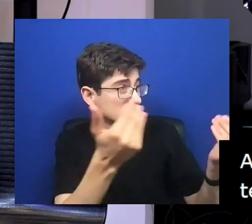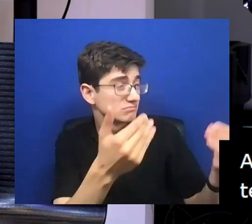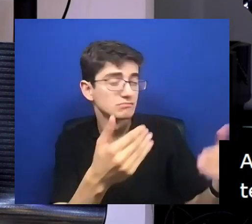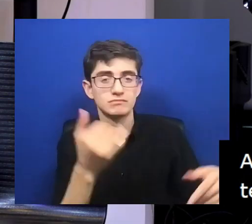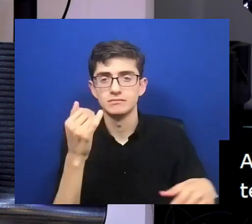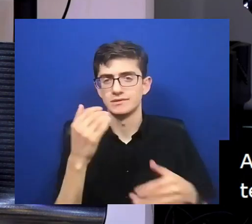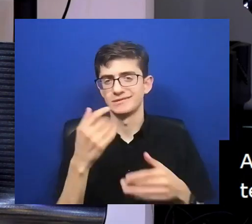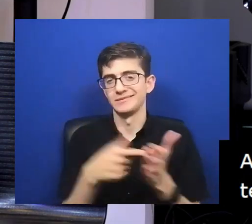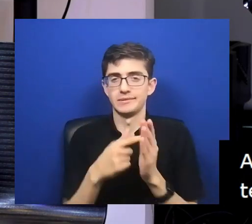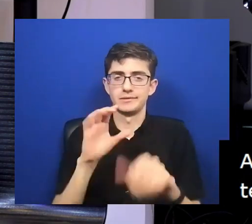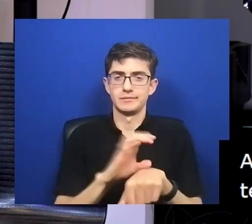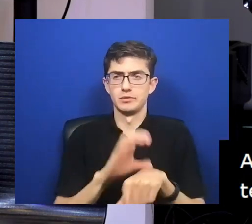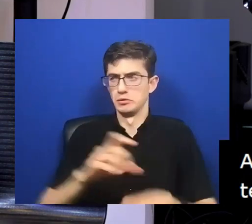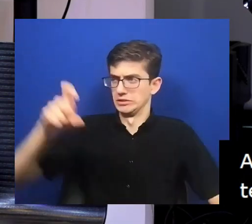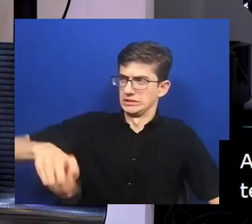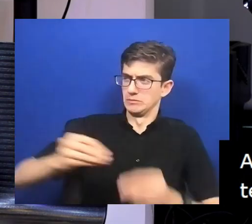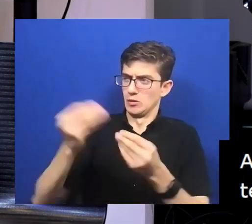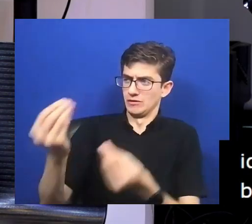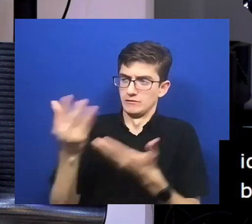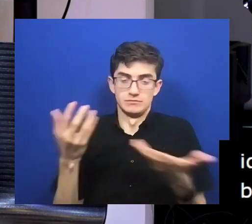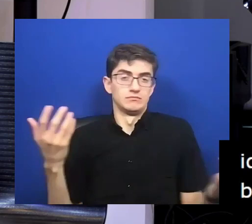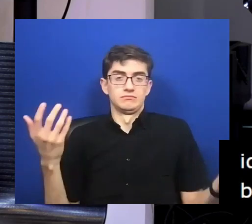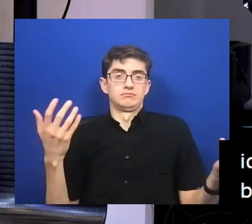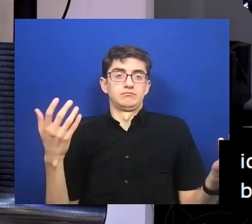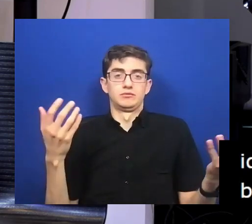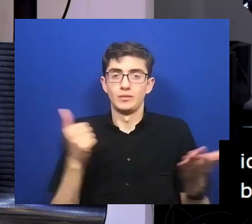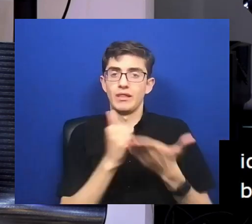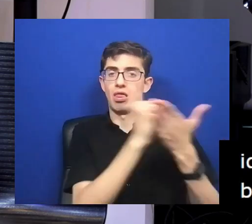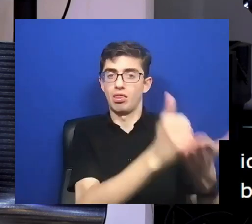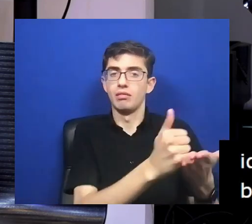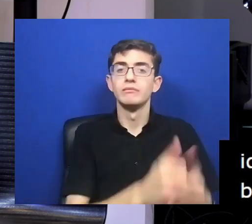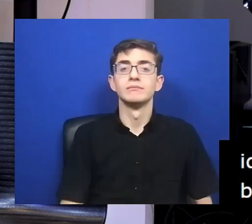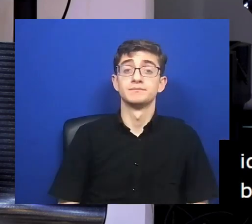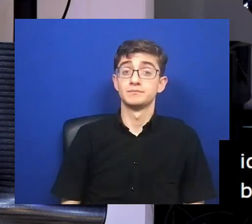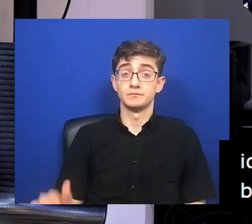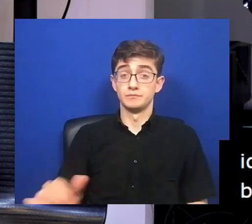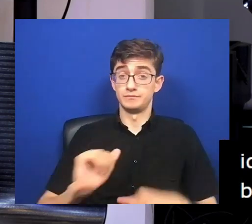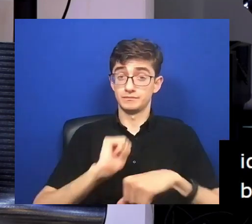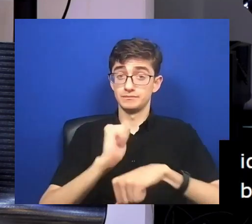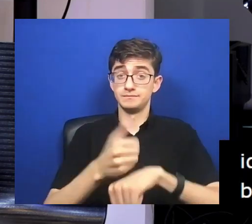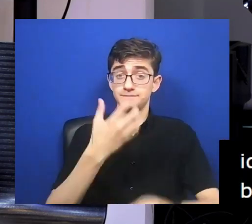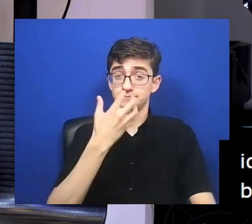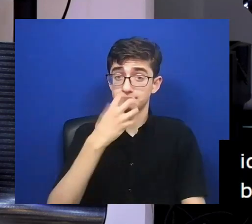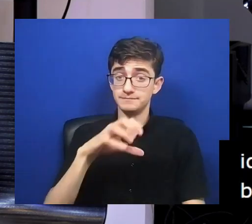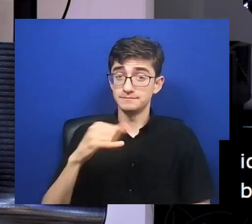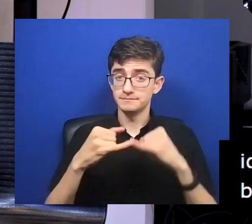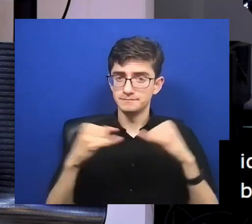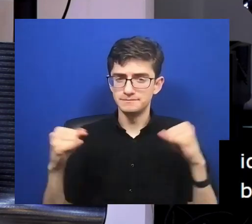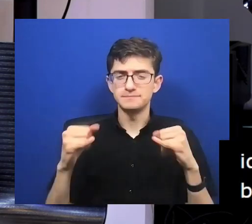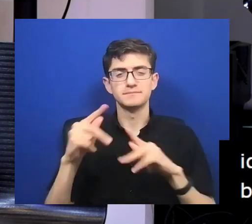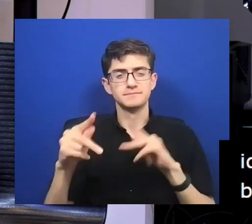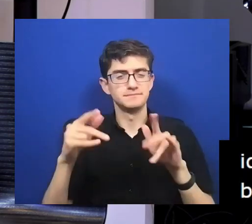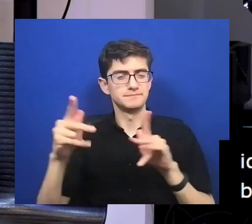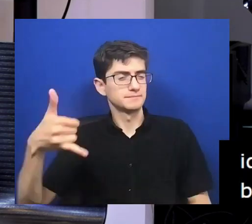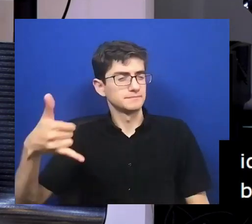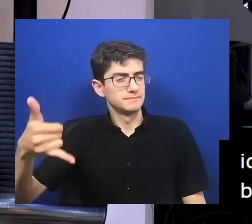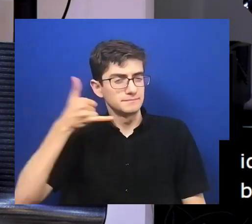information. We've opened a hotline for anybody to call to ask questions